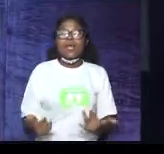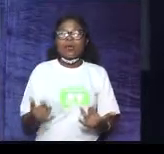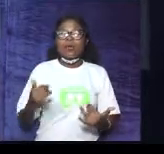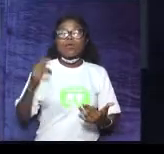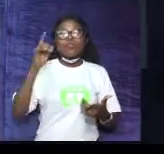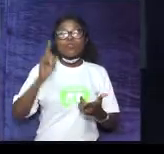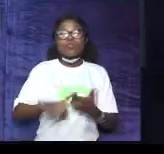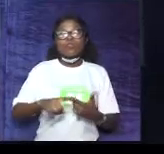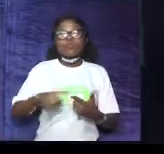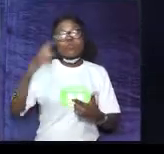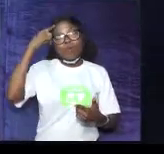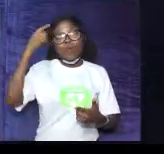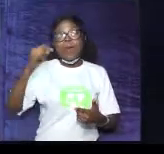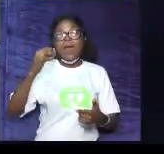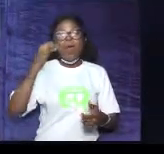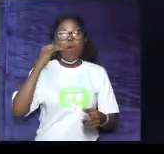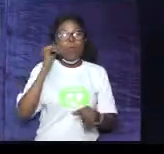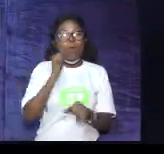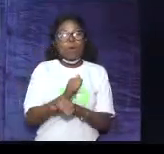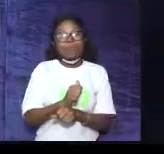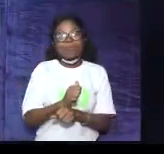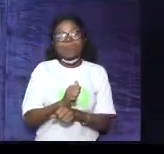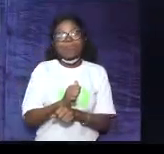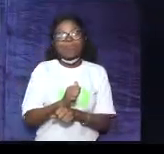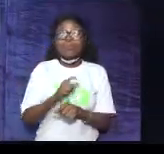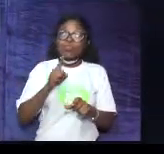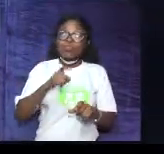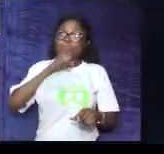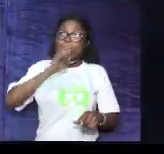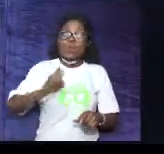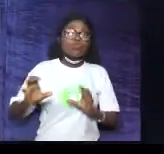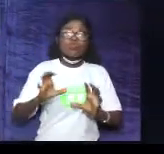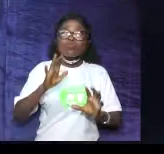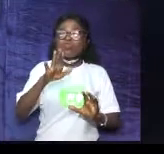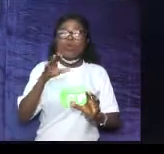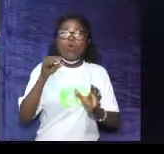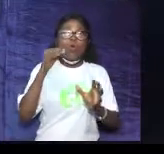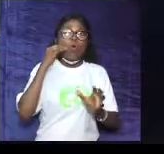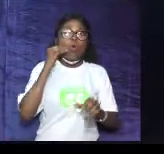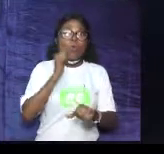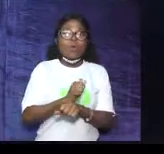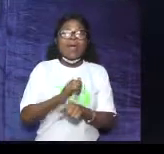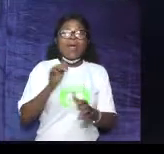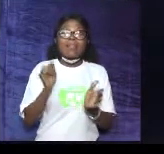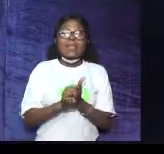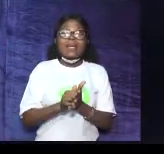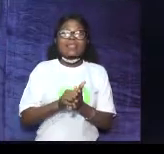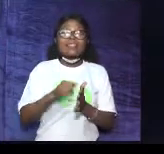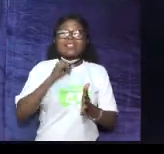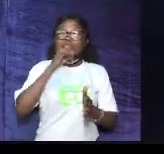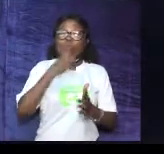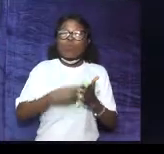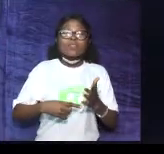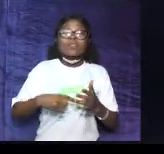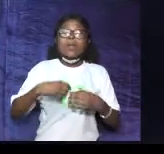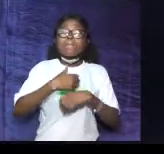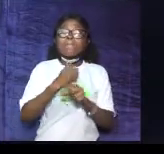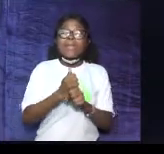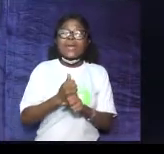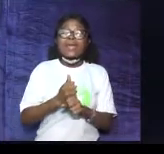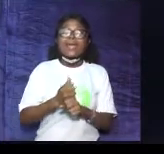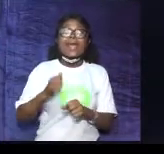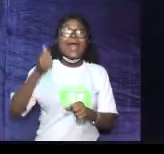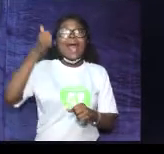Now to Auntie Fumi's heartbeat. That is homework. You must do your homework. That is what makes Auntie Fumi